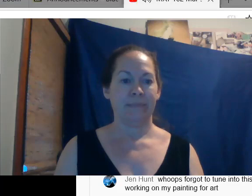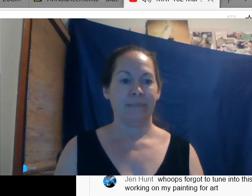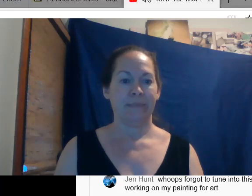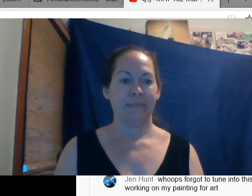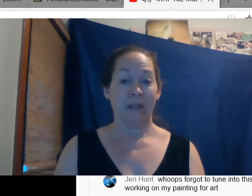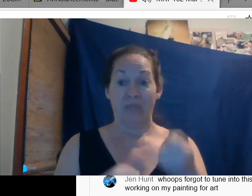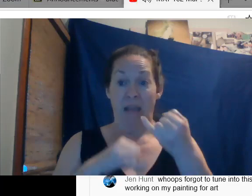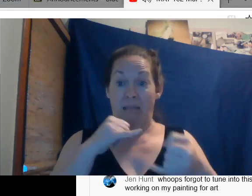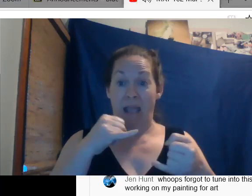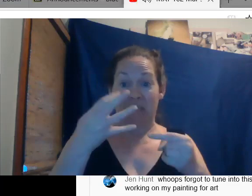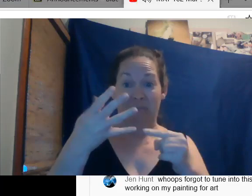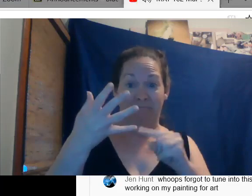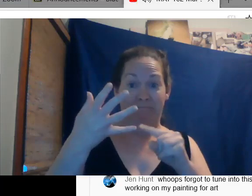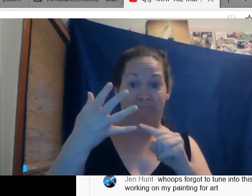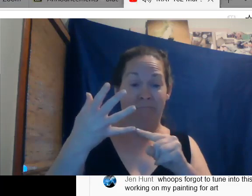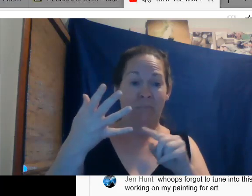into